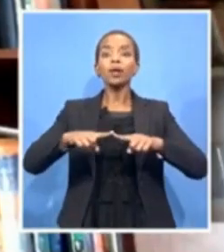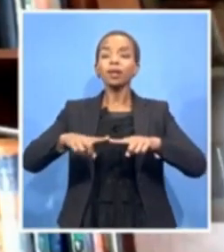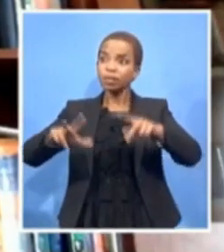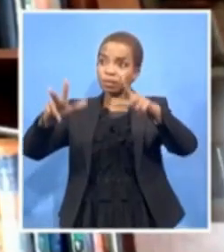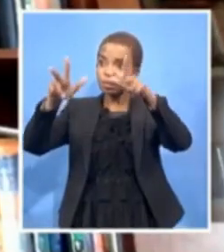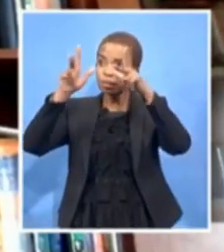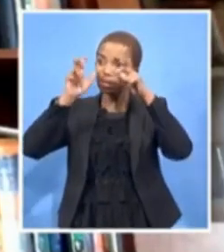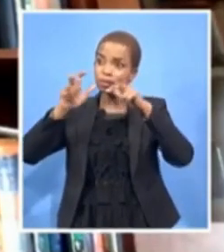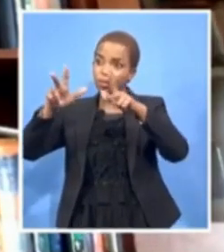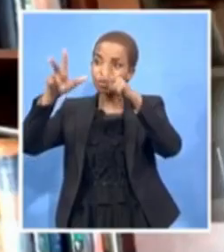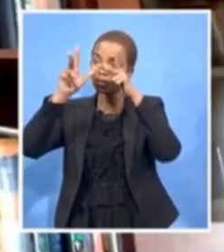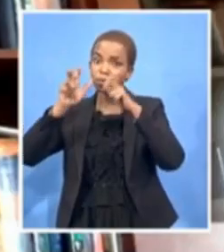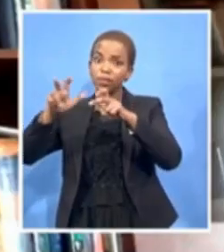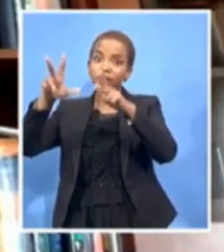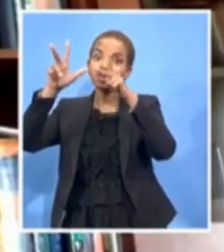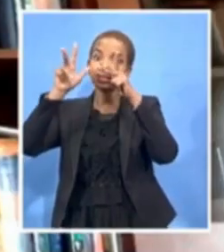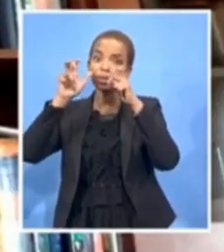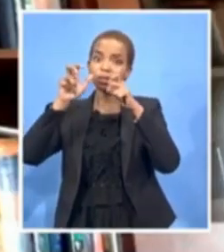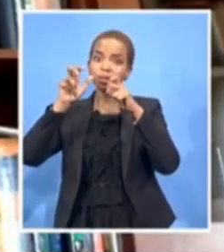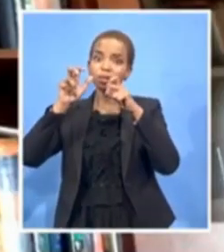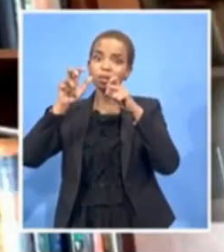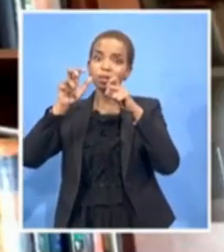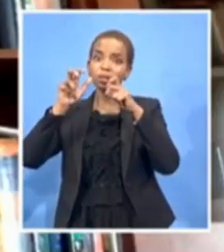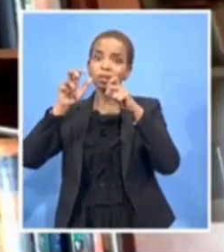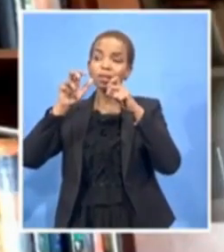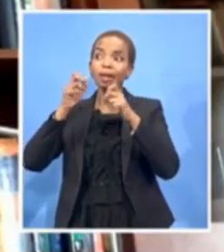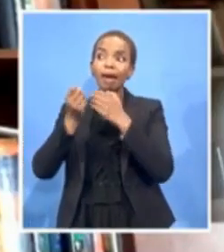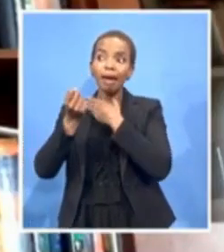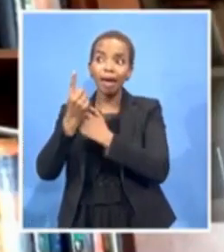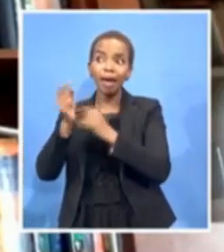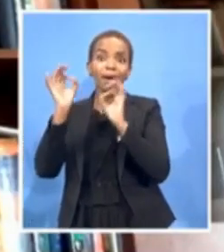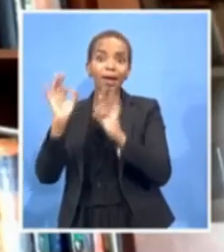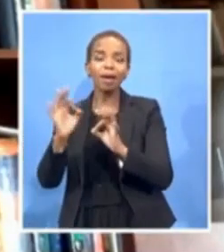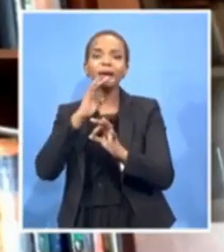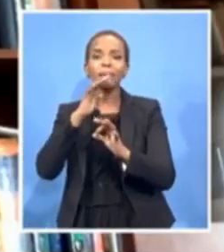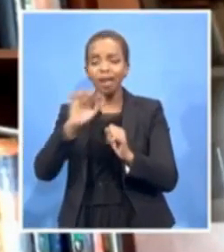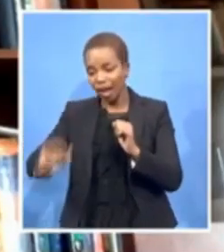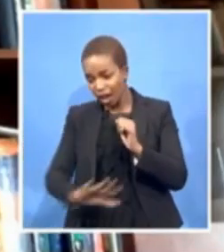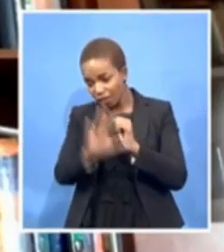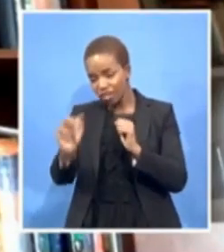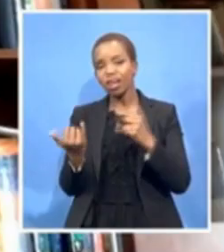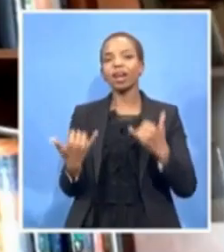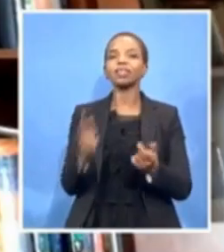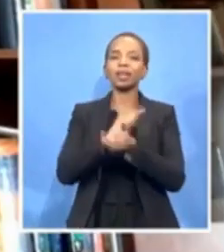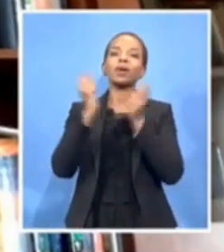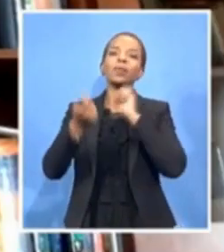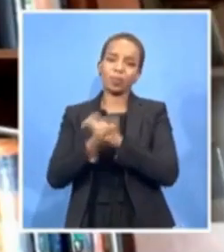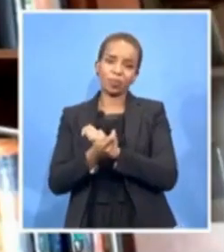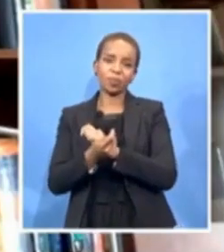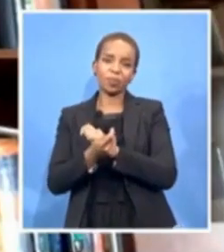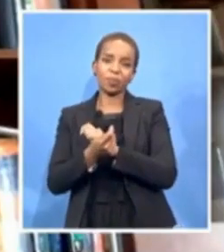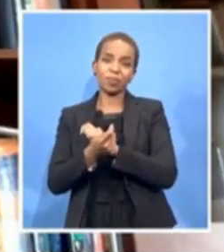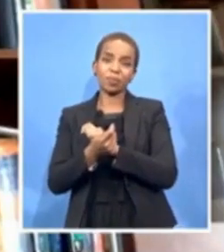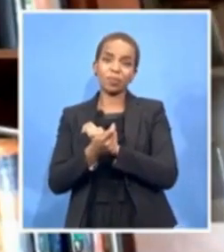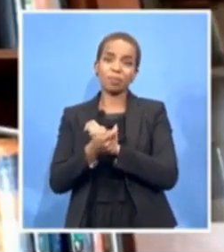Africa would be different. How had we listened to you, we would now be united, and